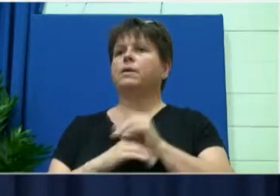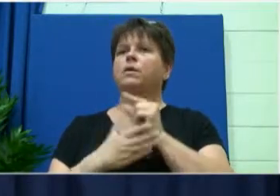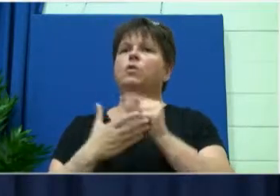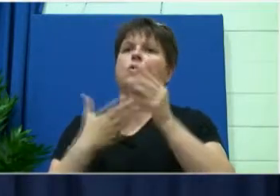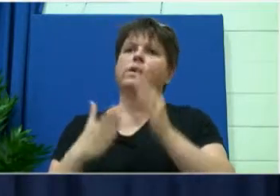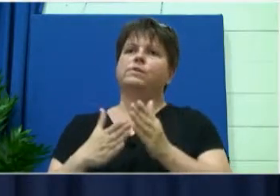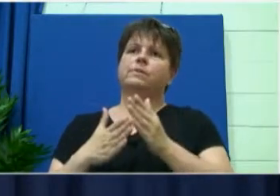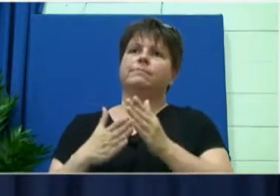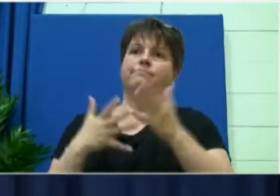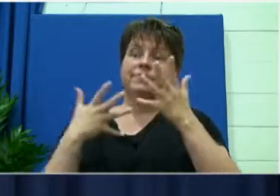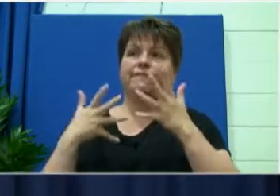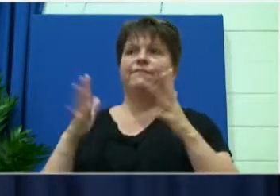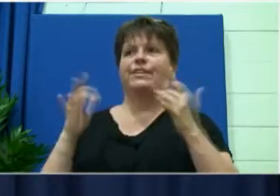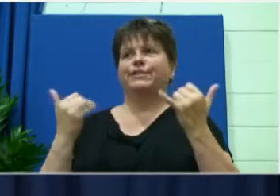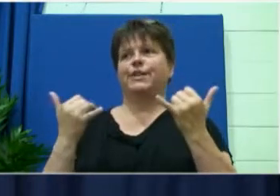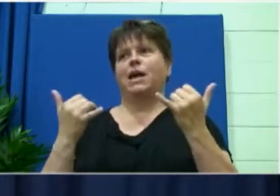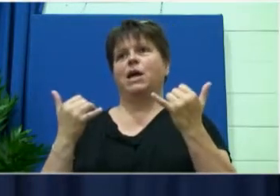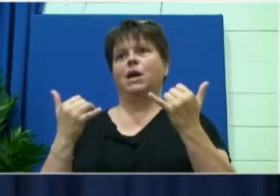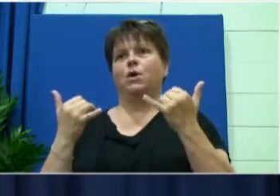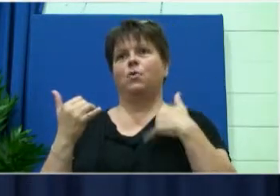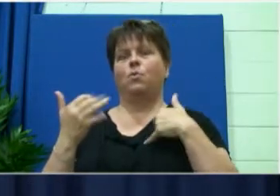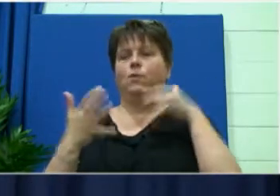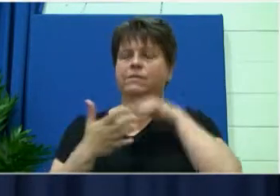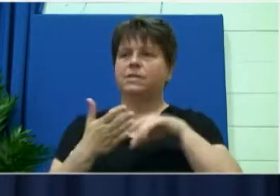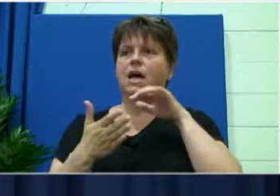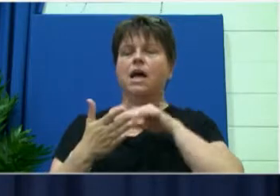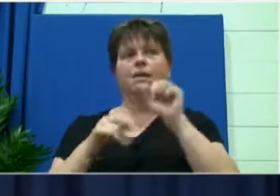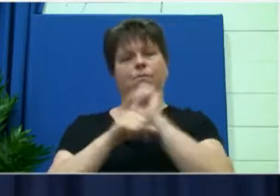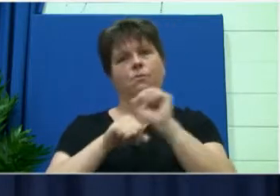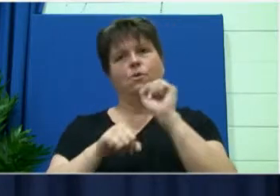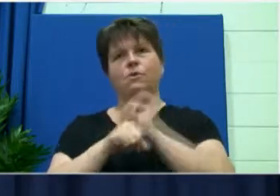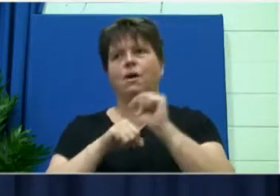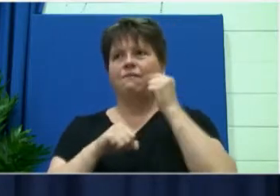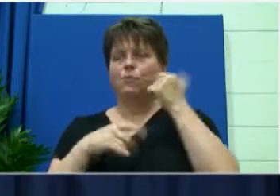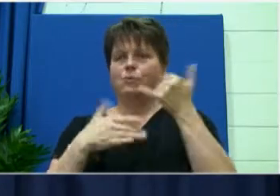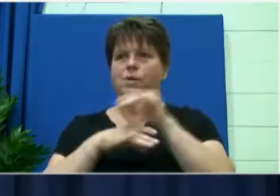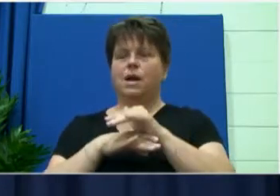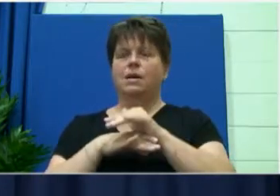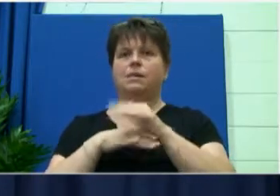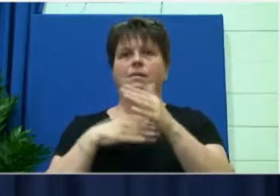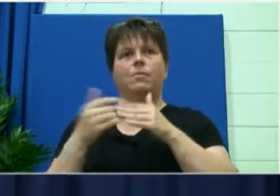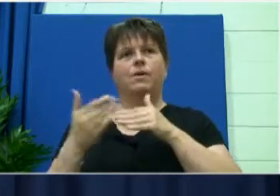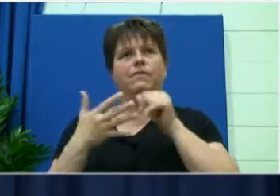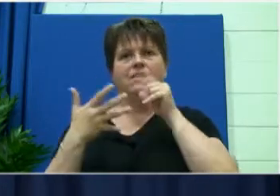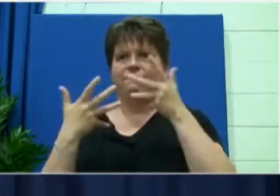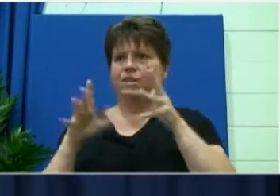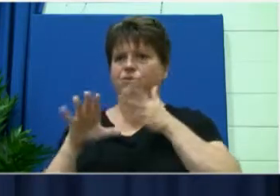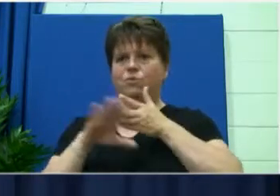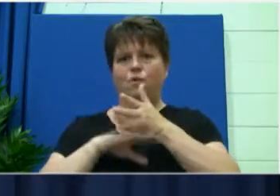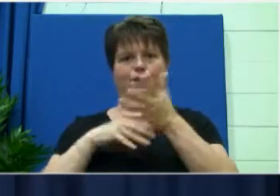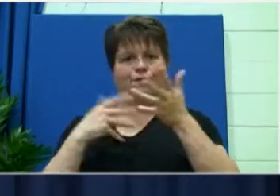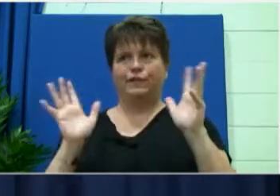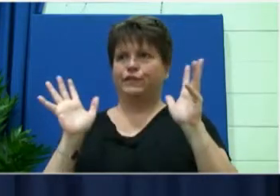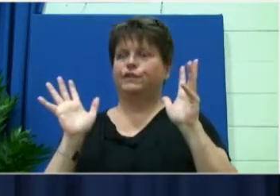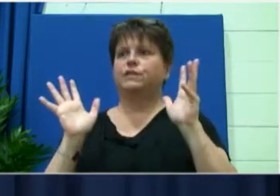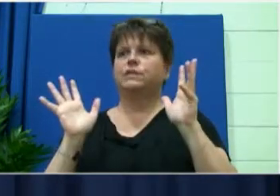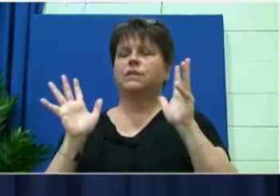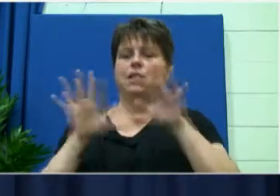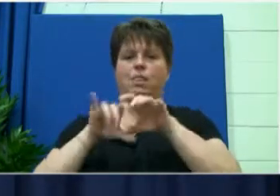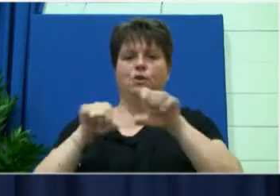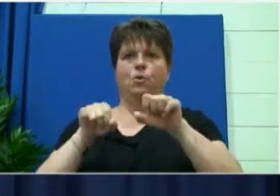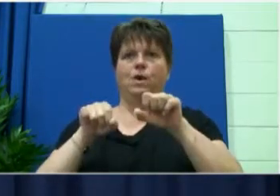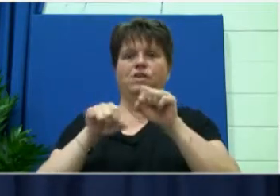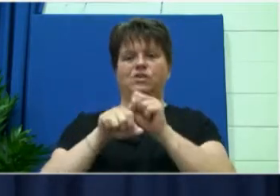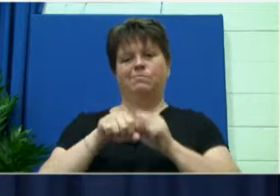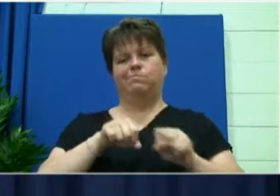Graduates, this is it. This is what we have studied and worked so hard for. However, it is not over yet. This degree is only